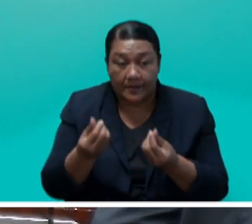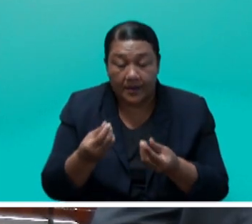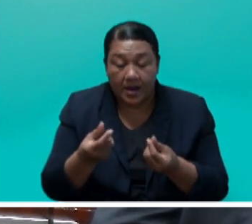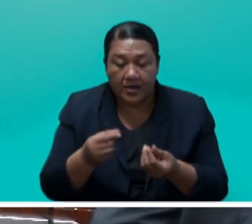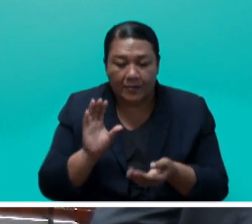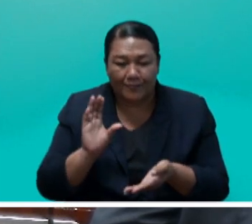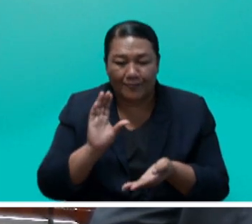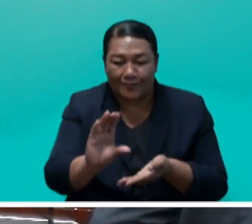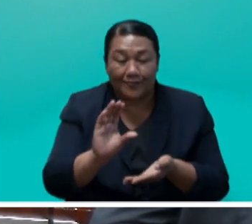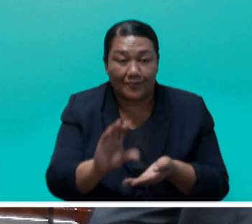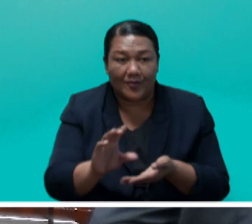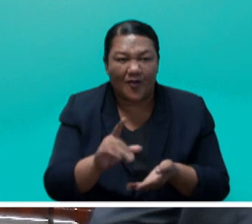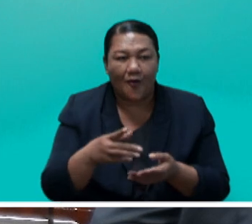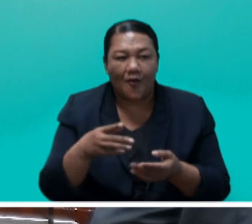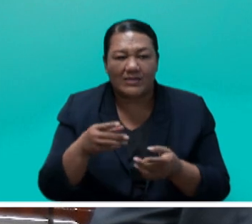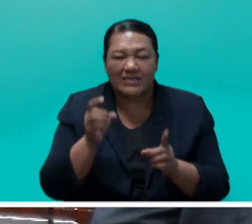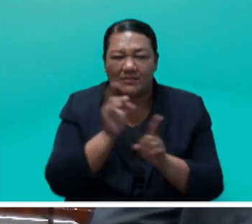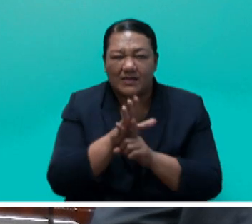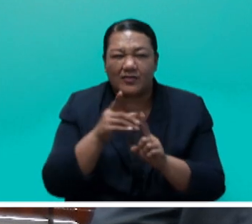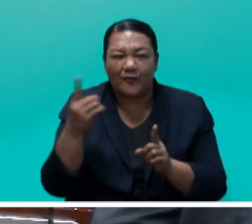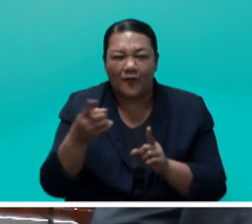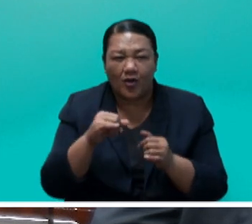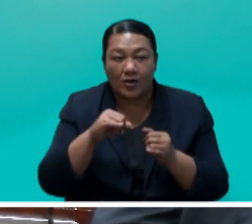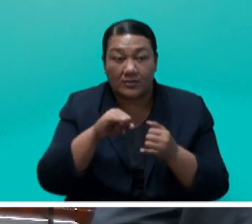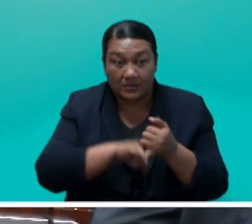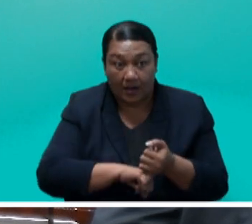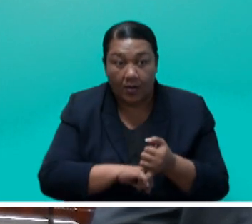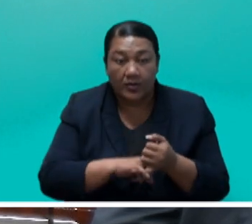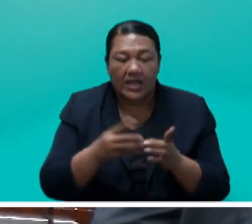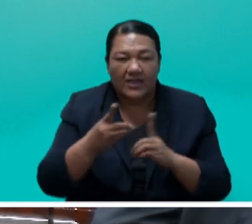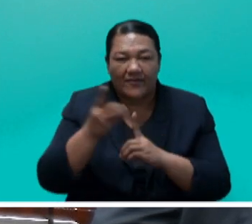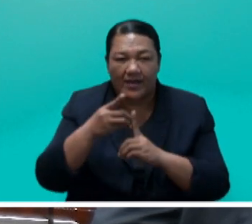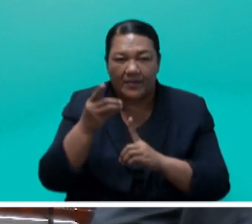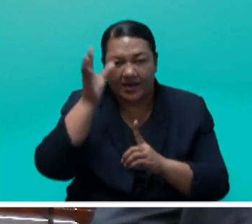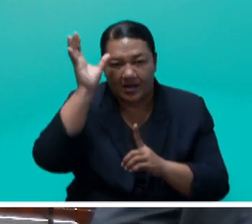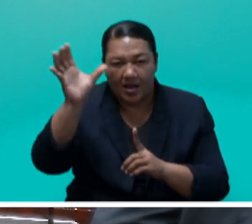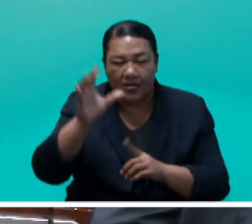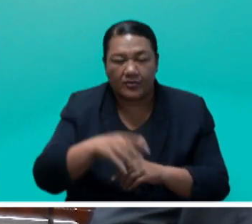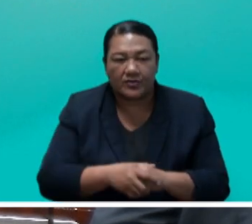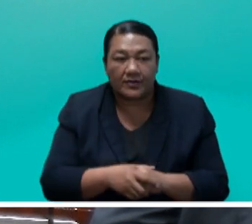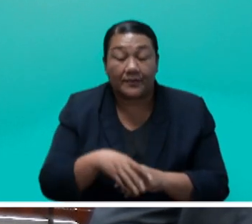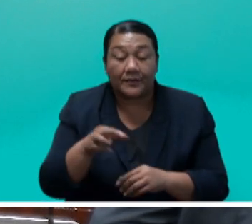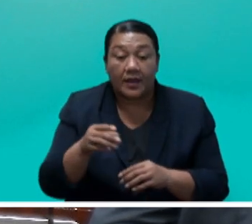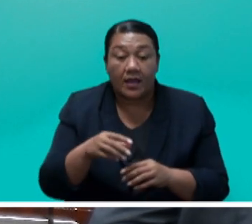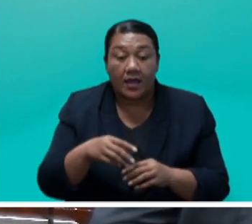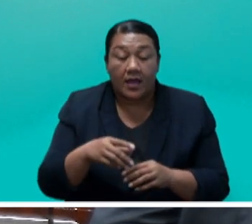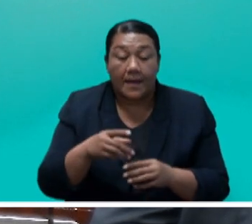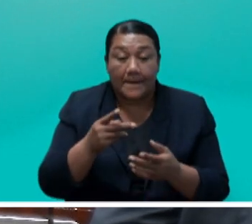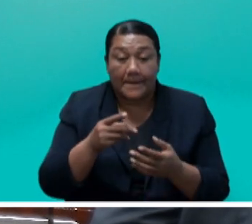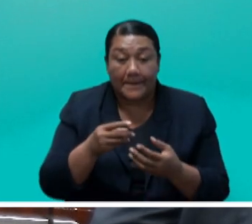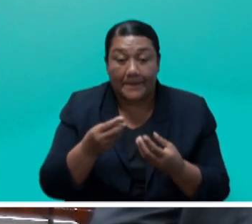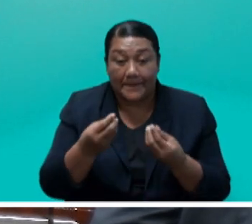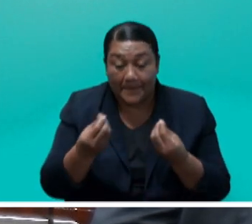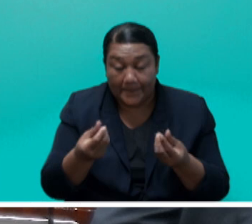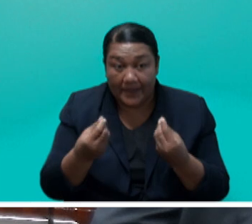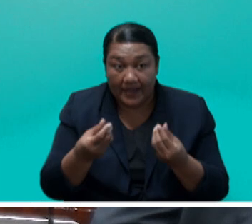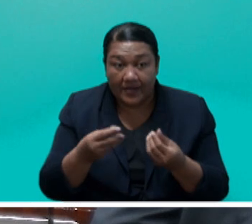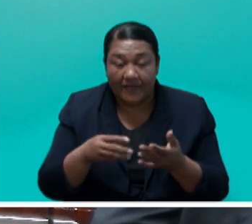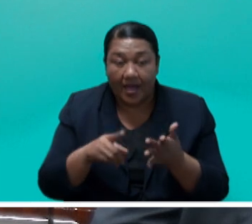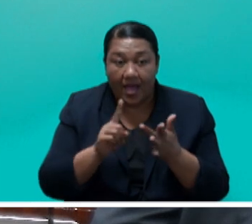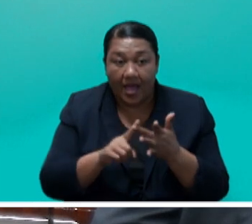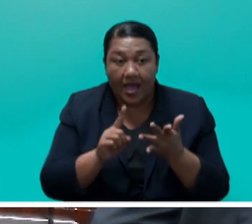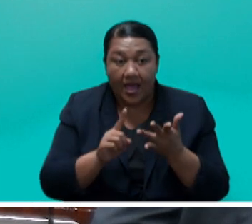small island developing states and the least developed countries, LDCs. Potential revenues from IMO measures could